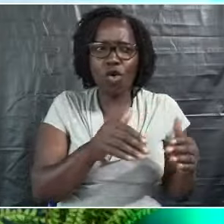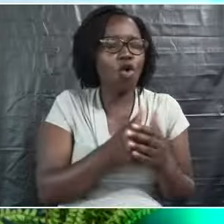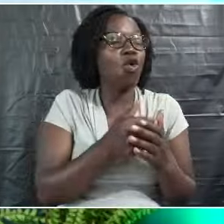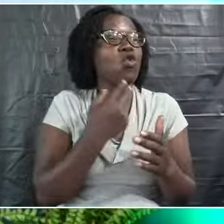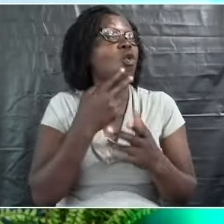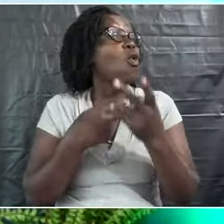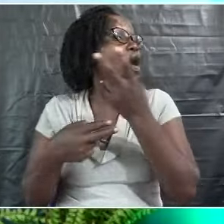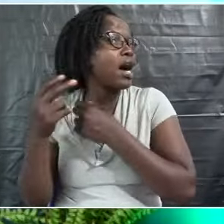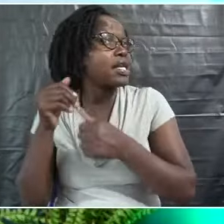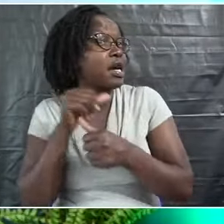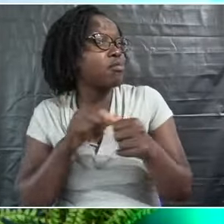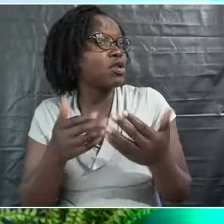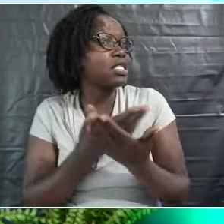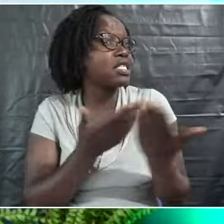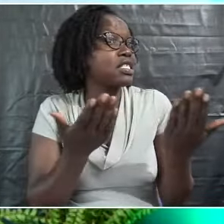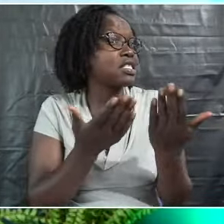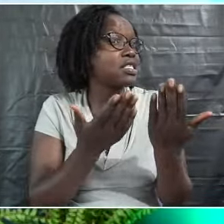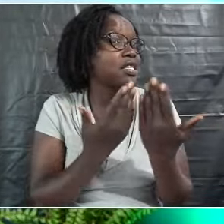these things.